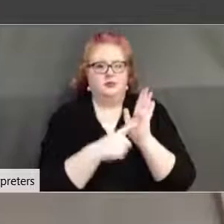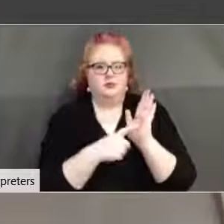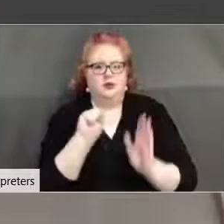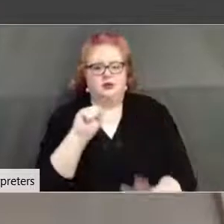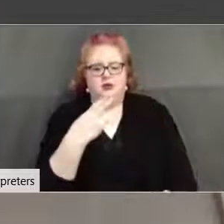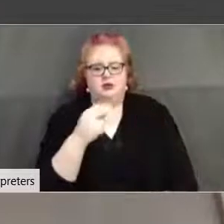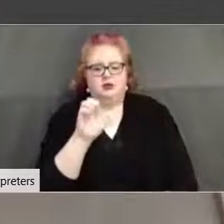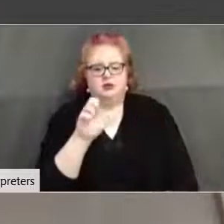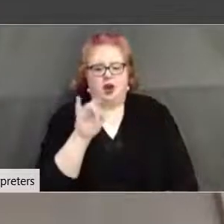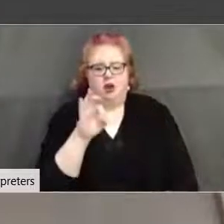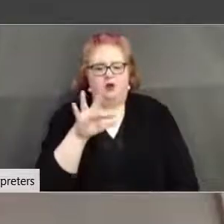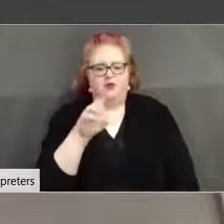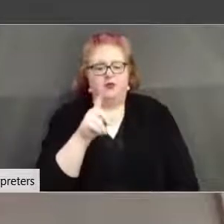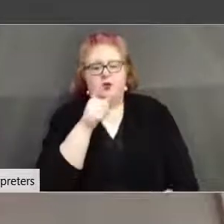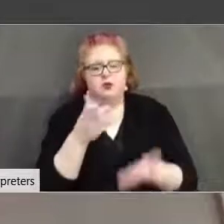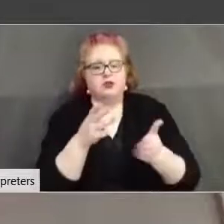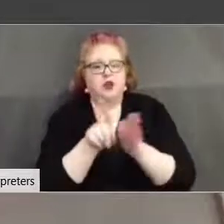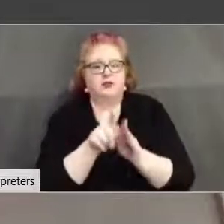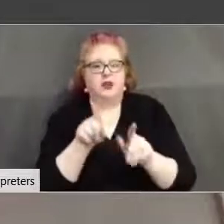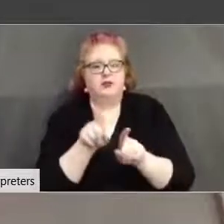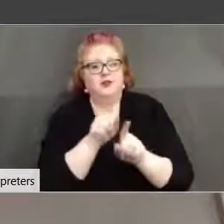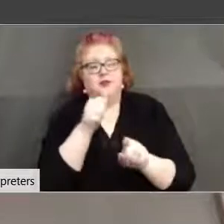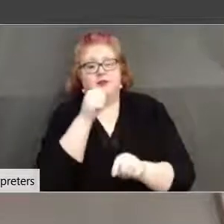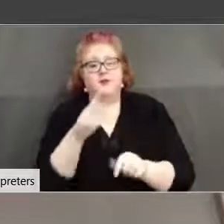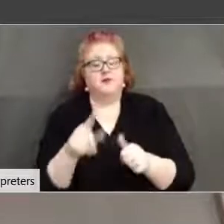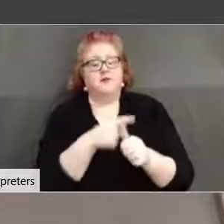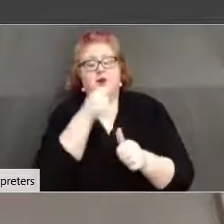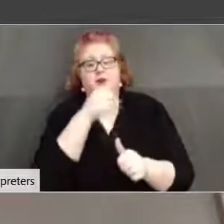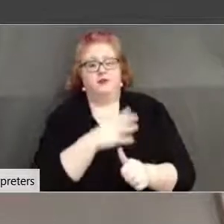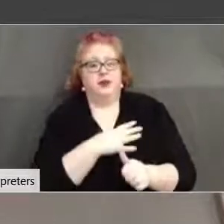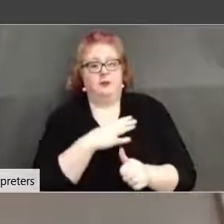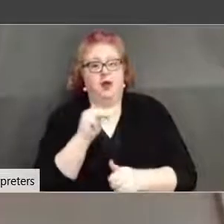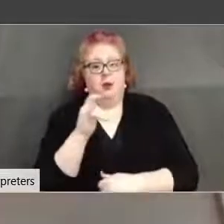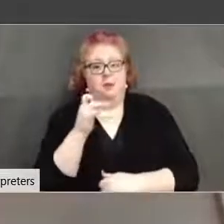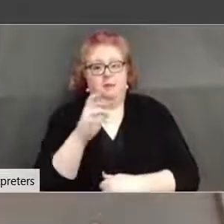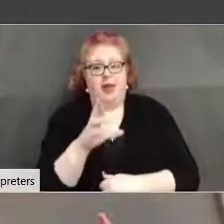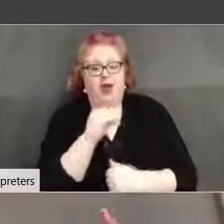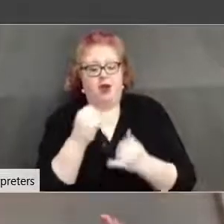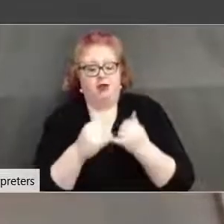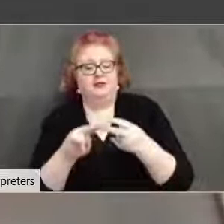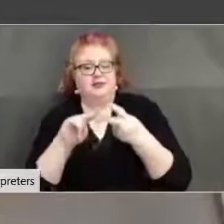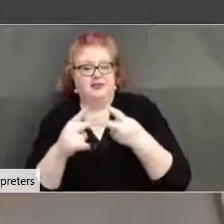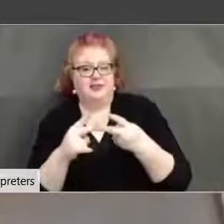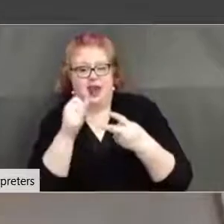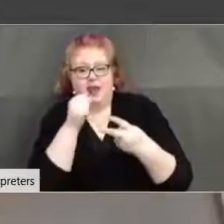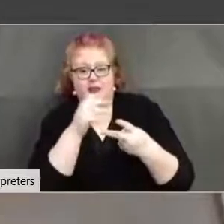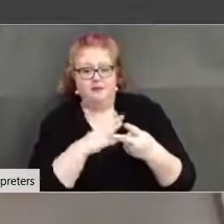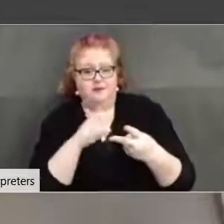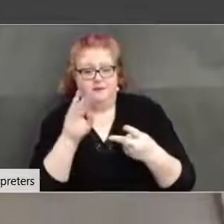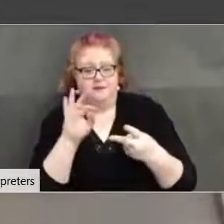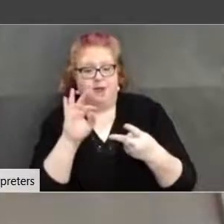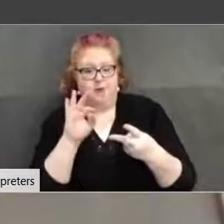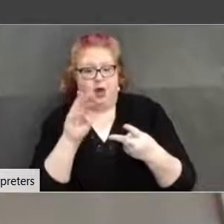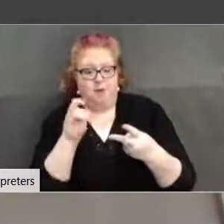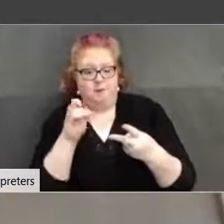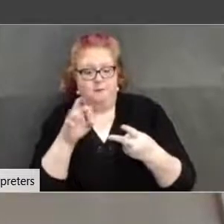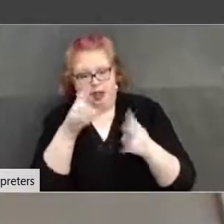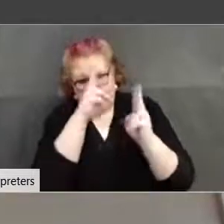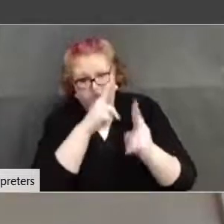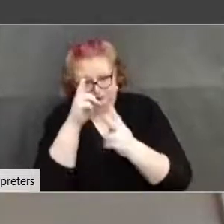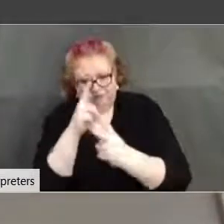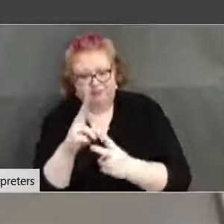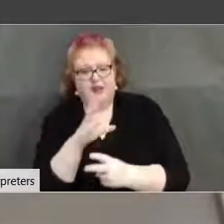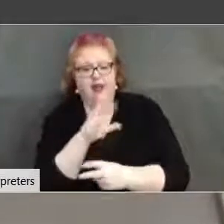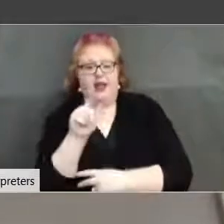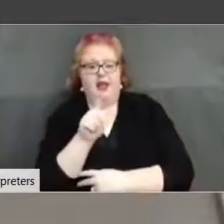mayor, and Sharon Priest serving as the second female mayor. And whereas in October 2019, Little Rock dedicated